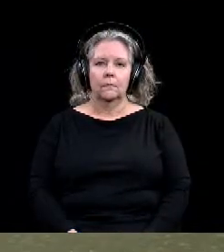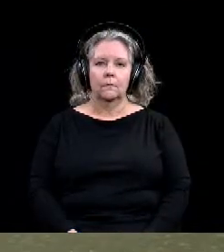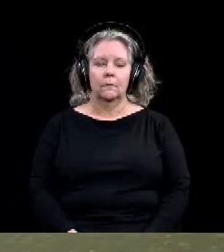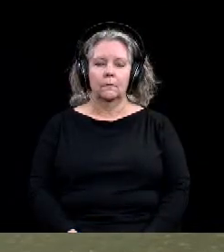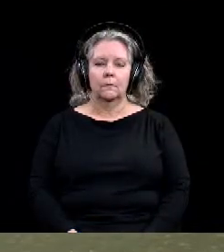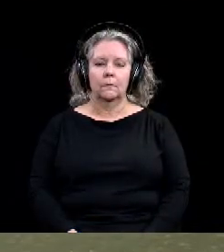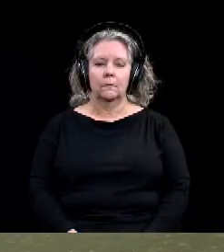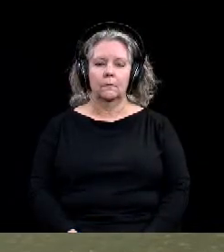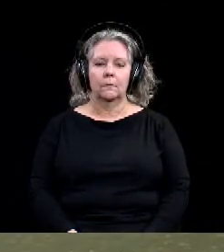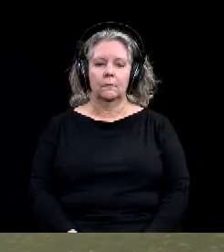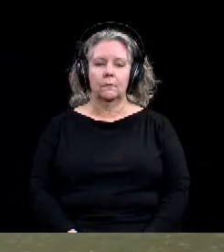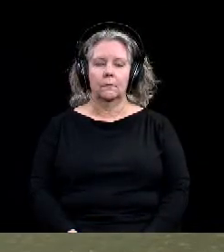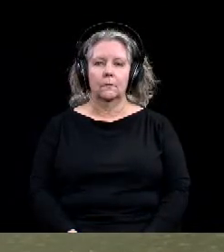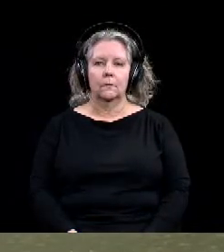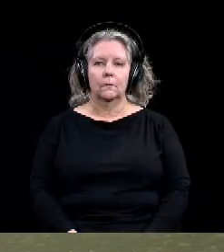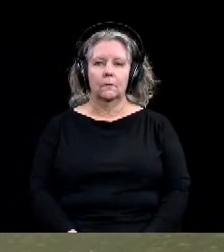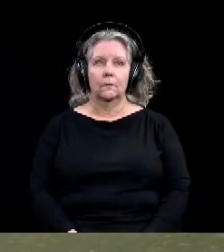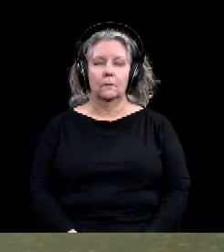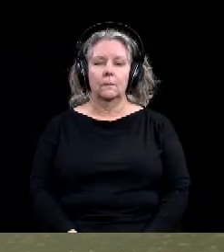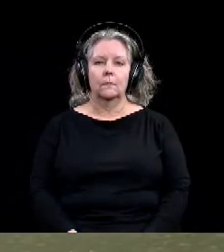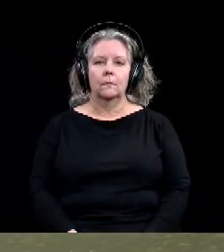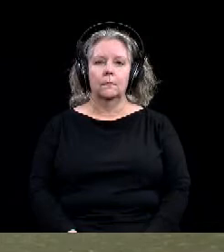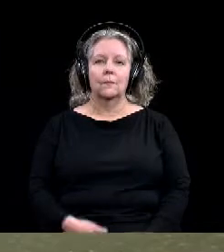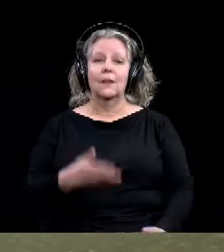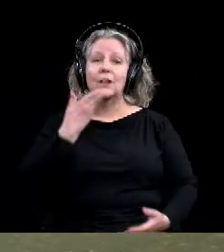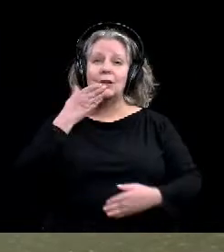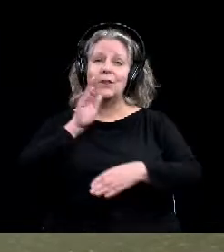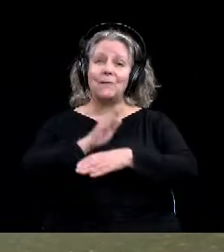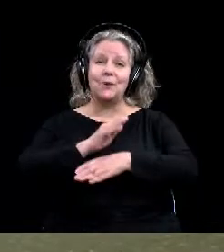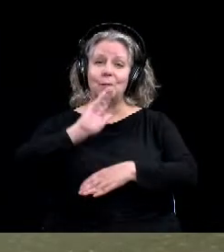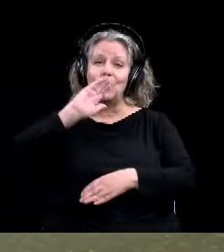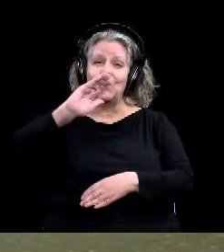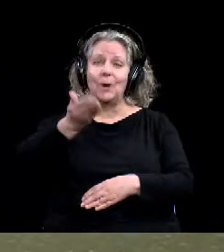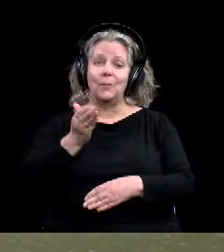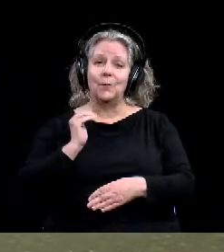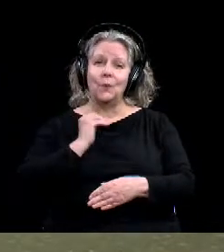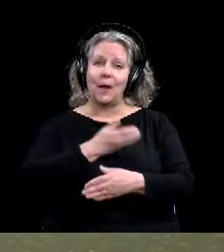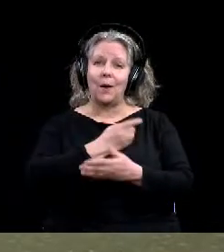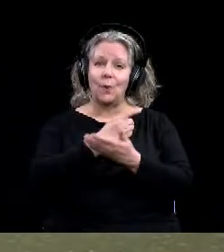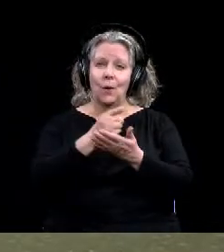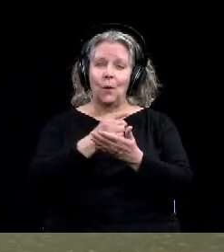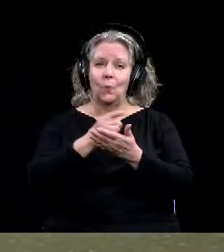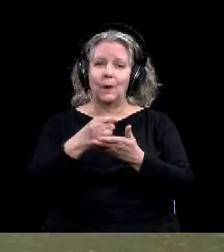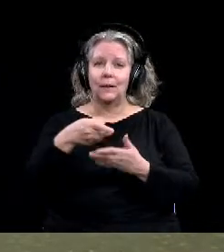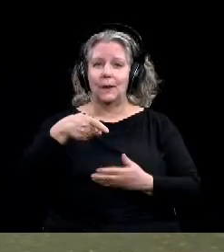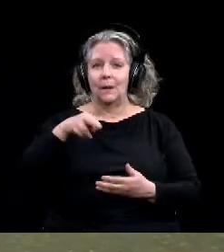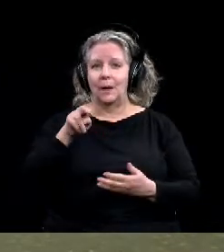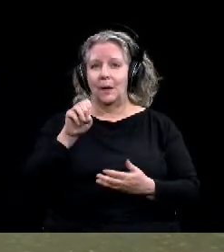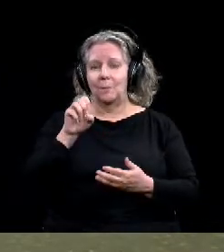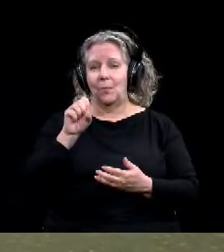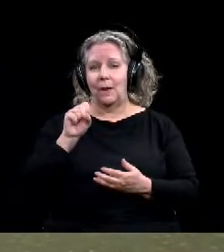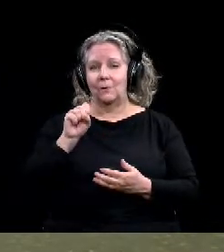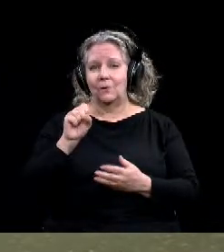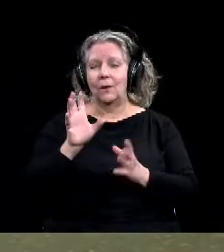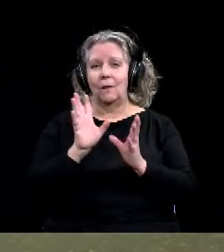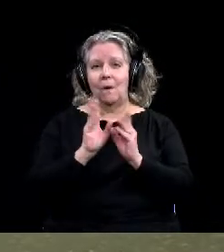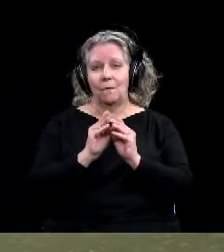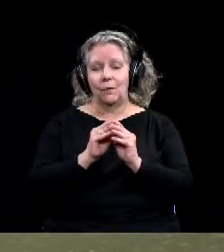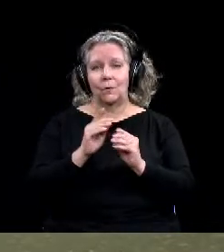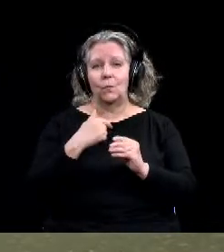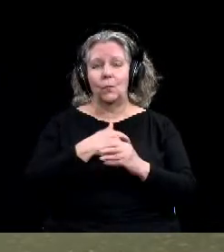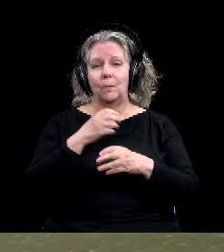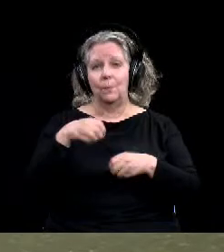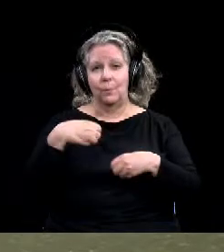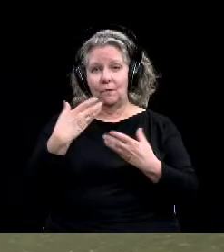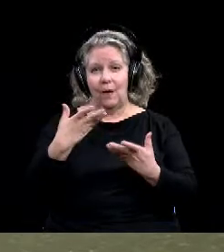Good afternoon, and welcome to our weekly COVID press conference that we provide you with information, the latest information on what's going on. I'm Larry